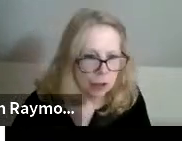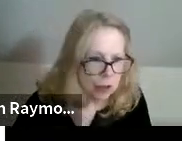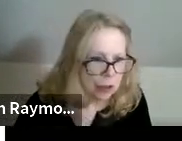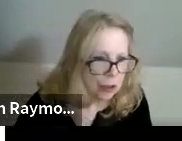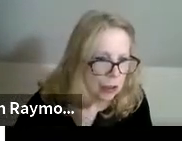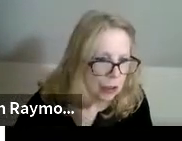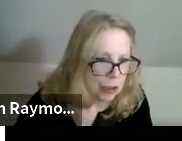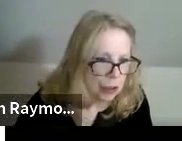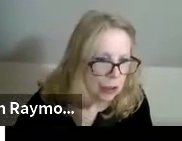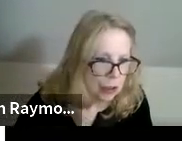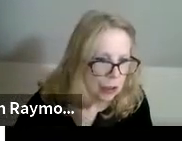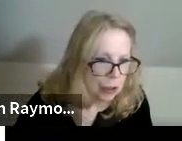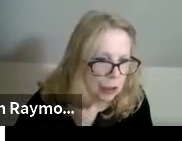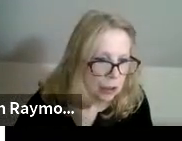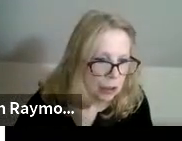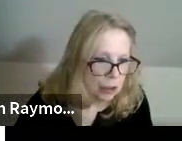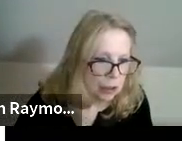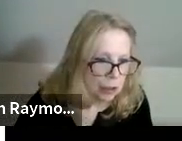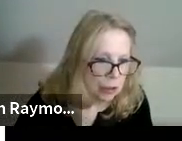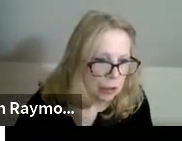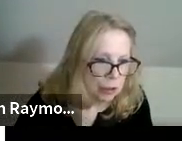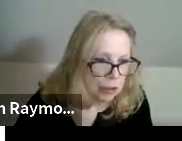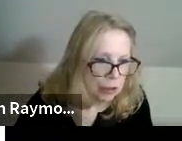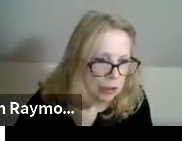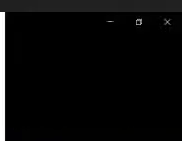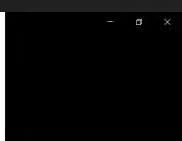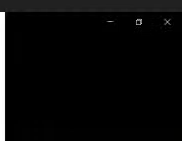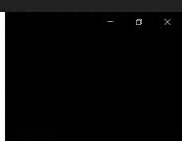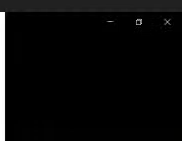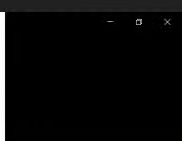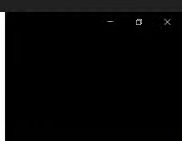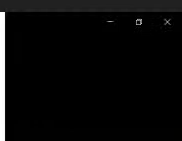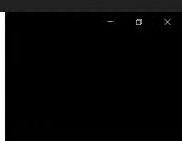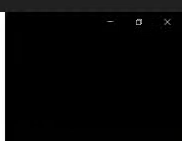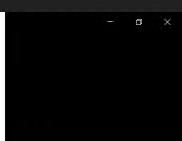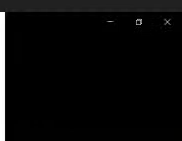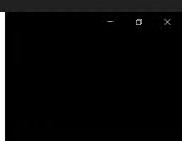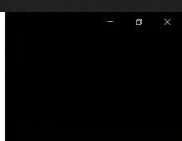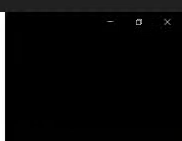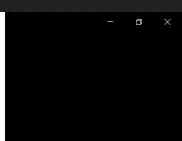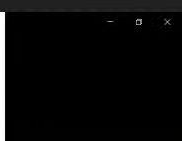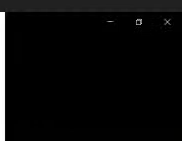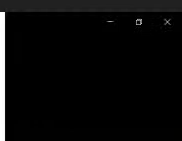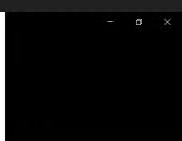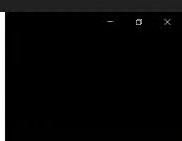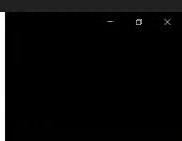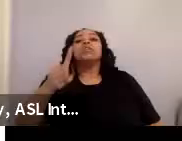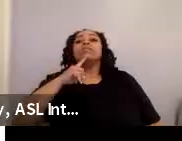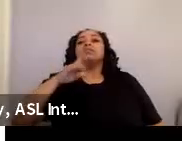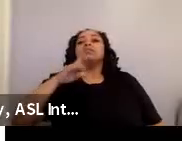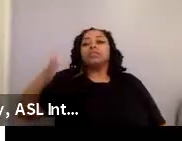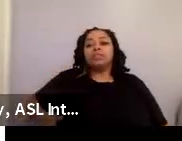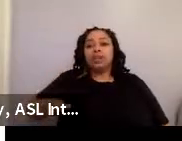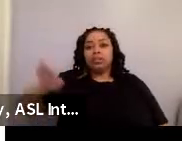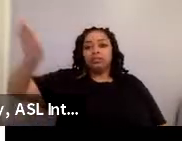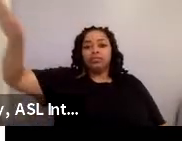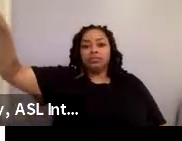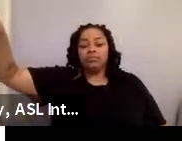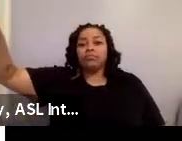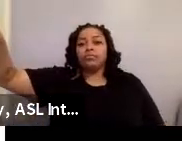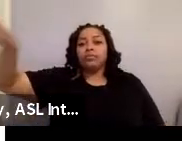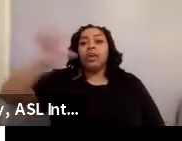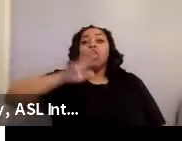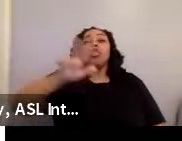Finally, 402, we have an example of an obstructed side reach. Again, this is slide 33, where it's